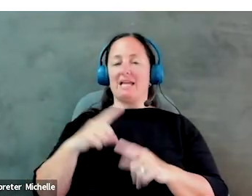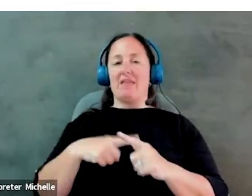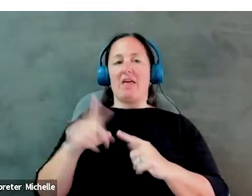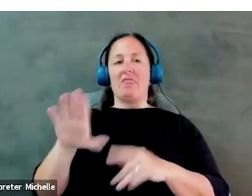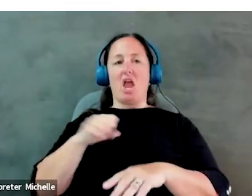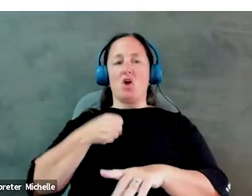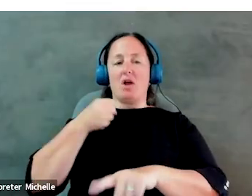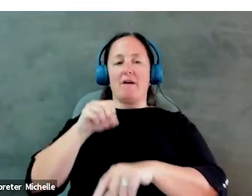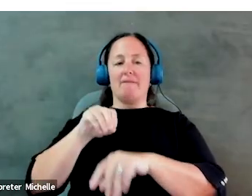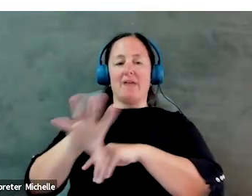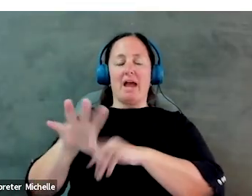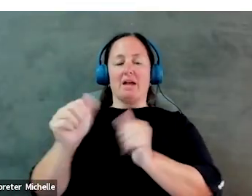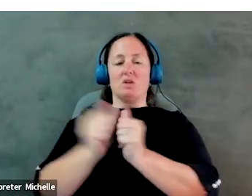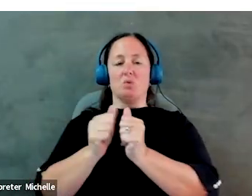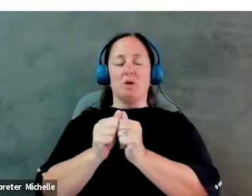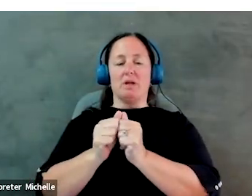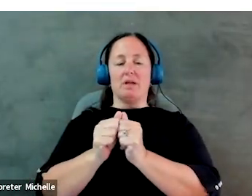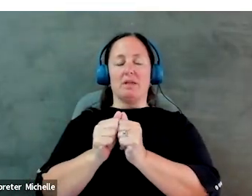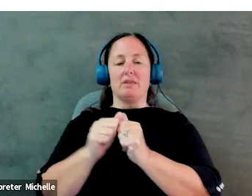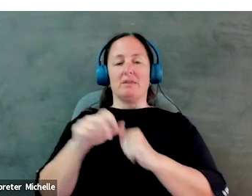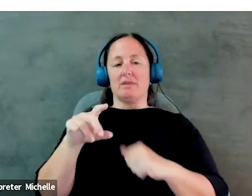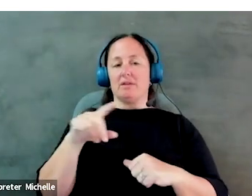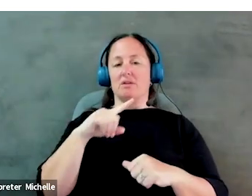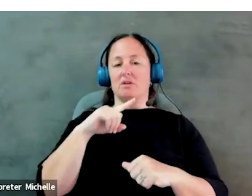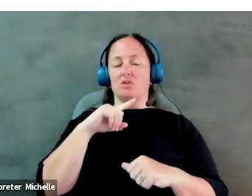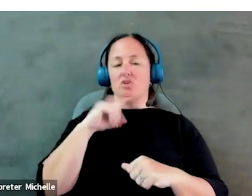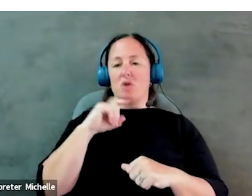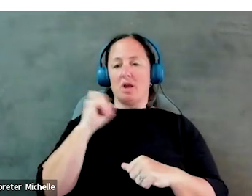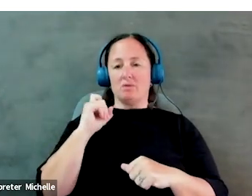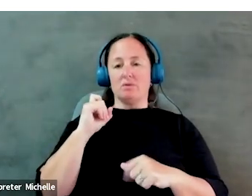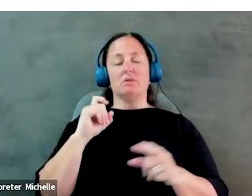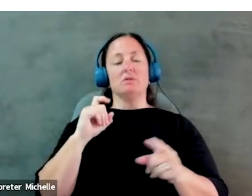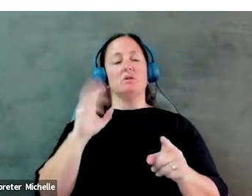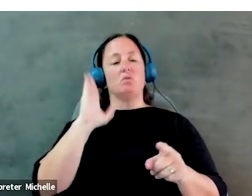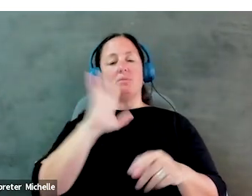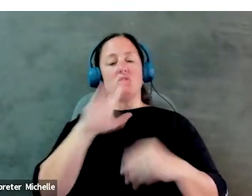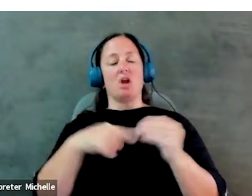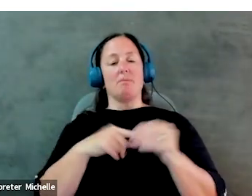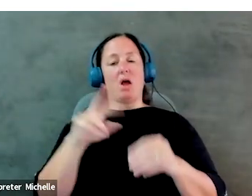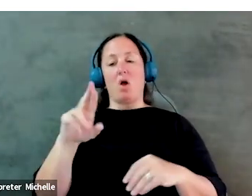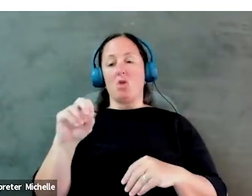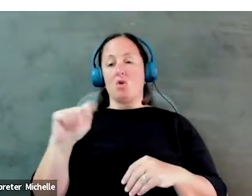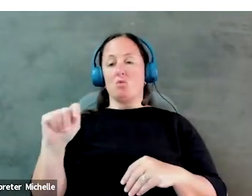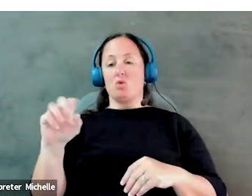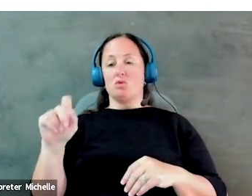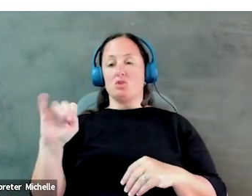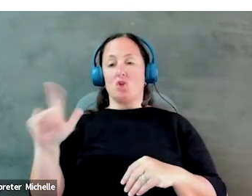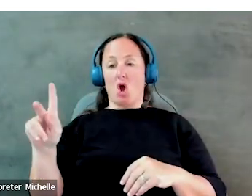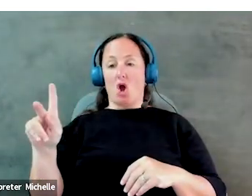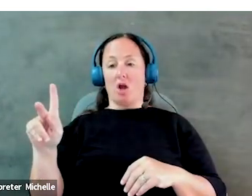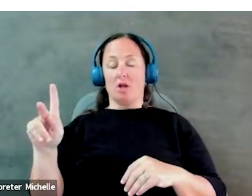their effect with the drought. We will be talking about the rootstock, that